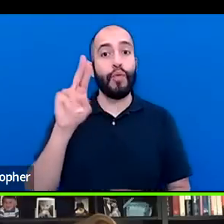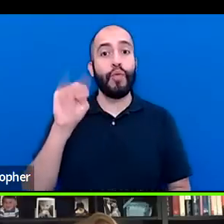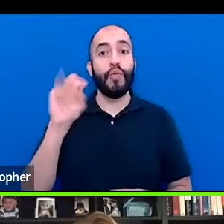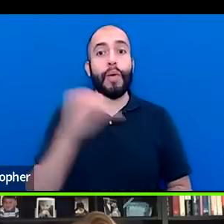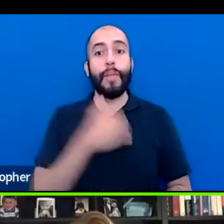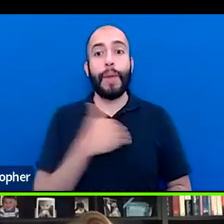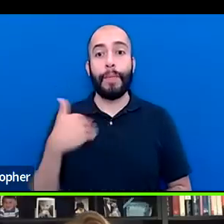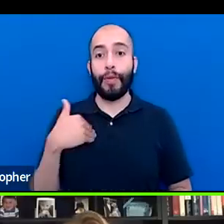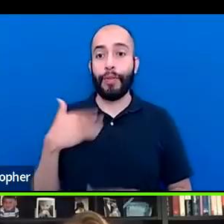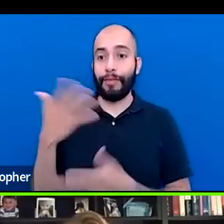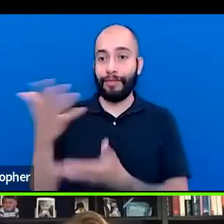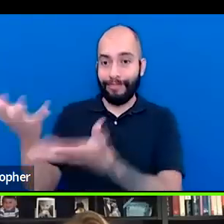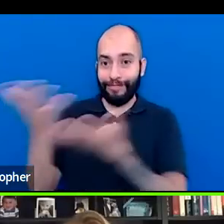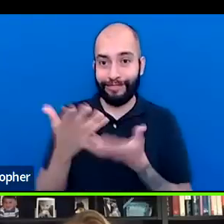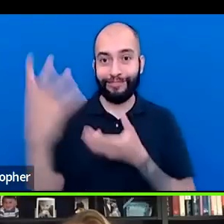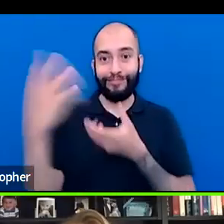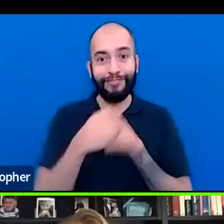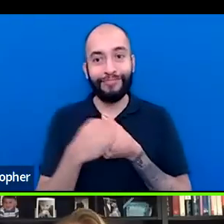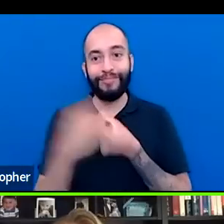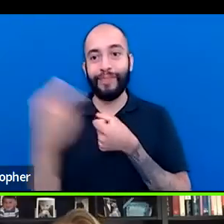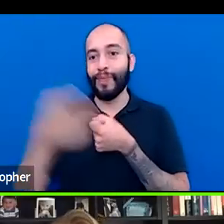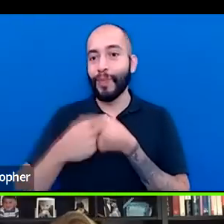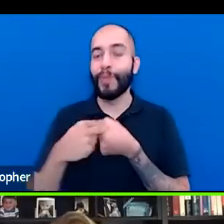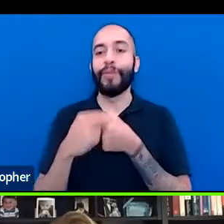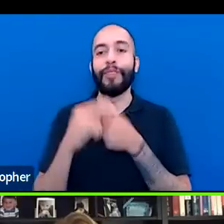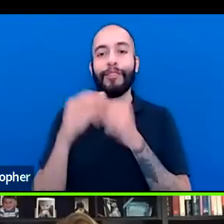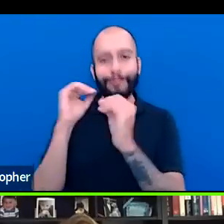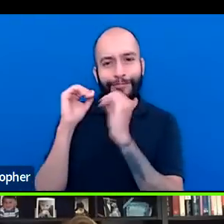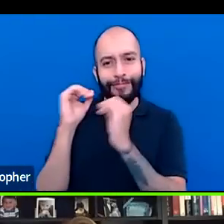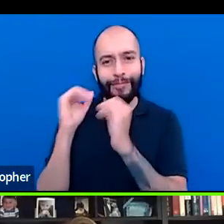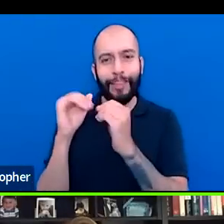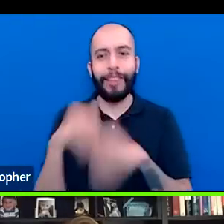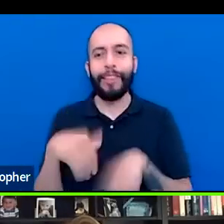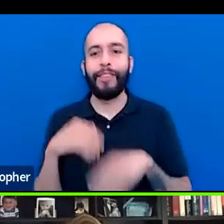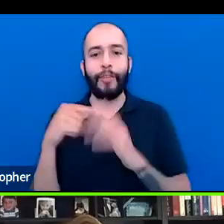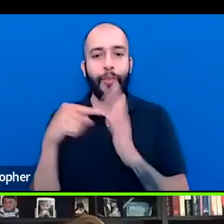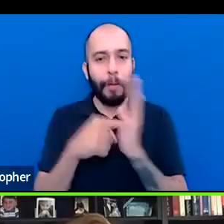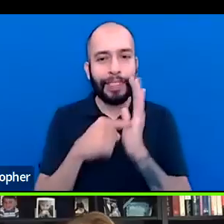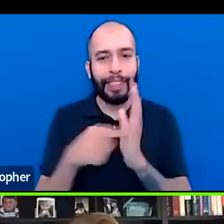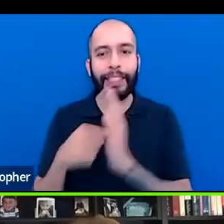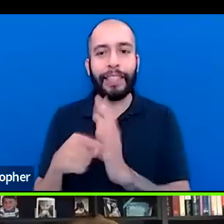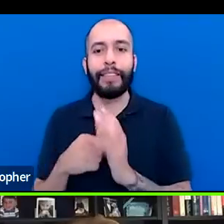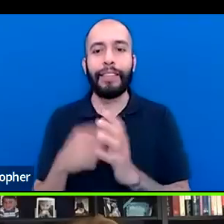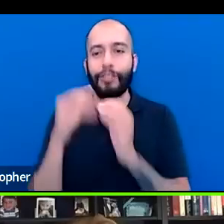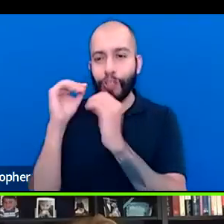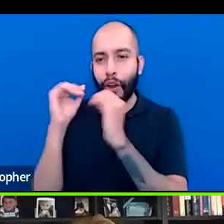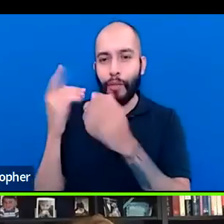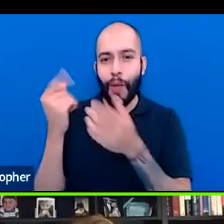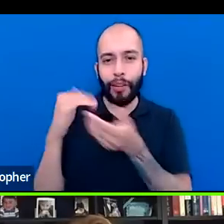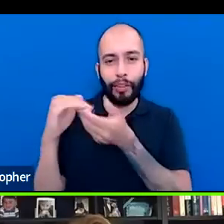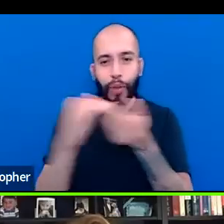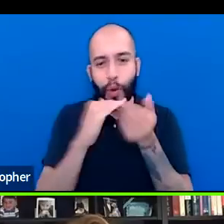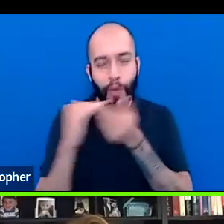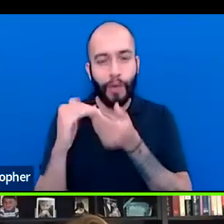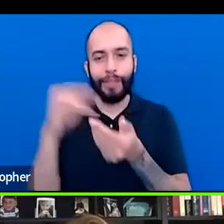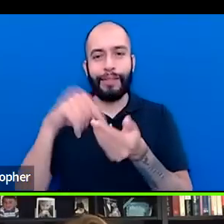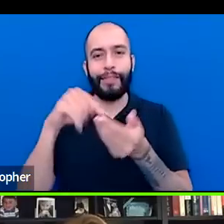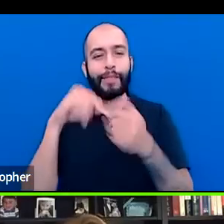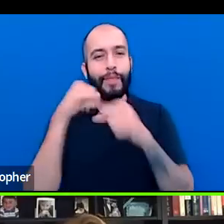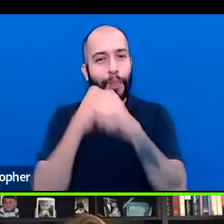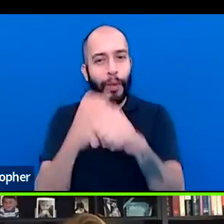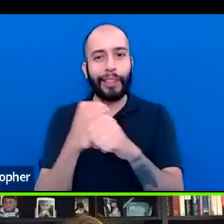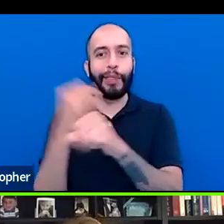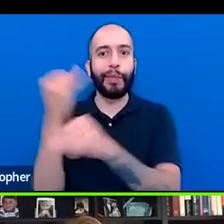a solidarity that is in terms of protecting the institution. And it is important that we